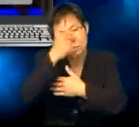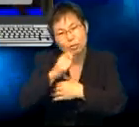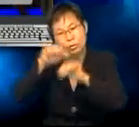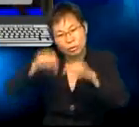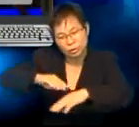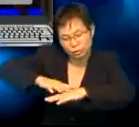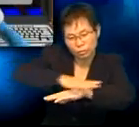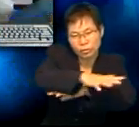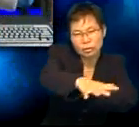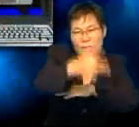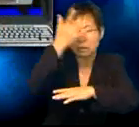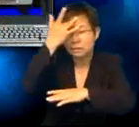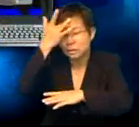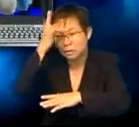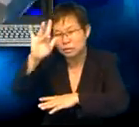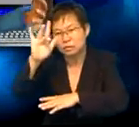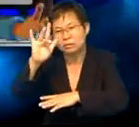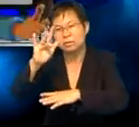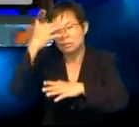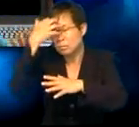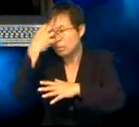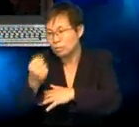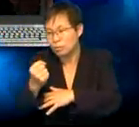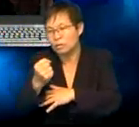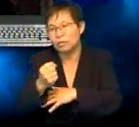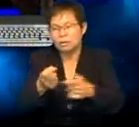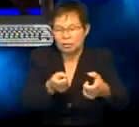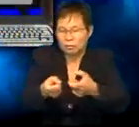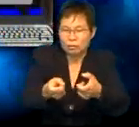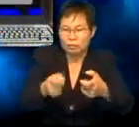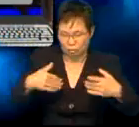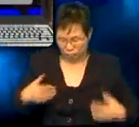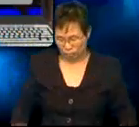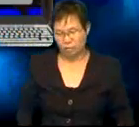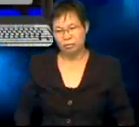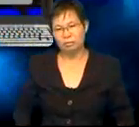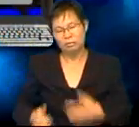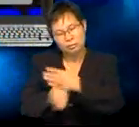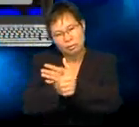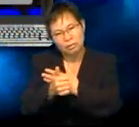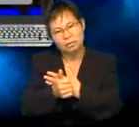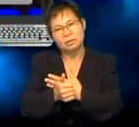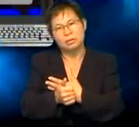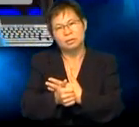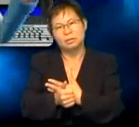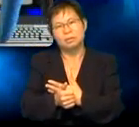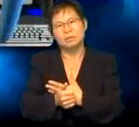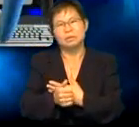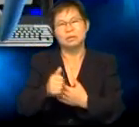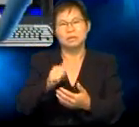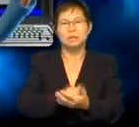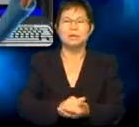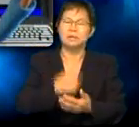it can affect intelligence, memory, and control of the body. The saddest thing is